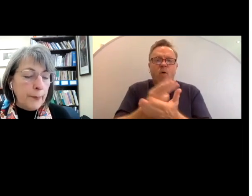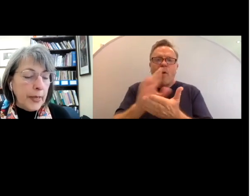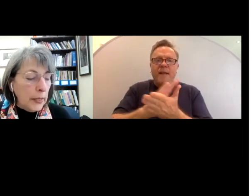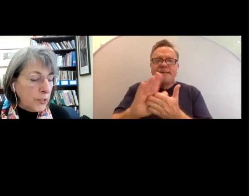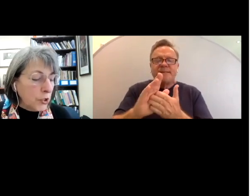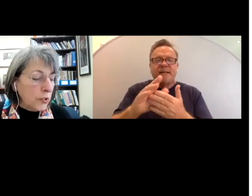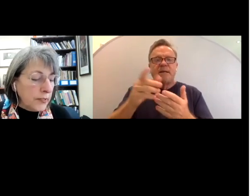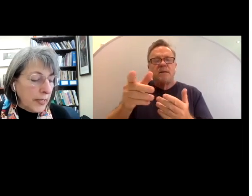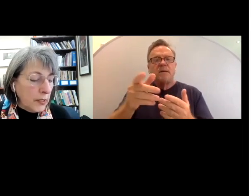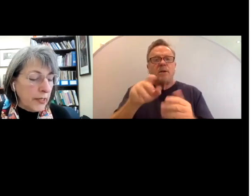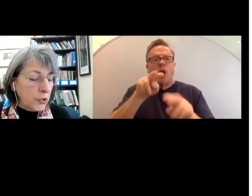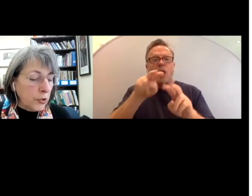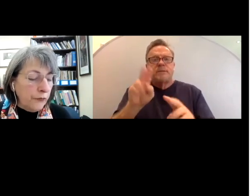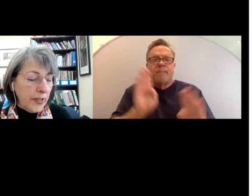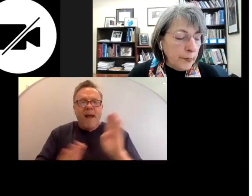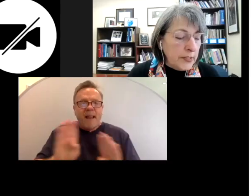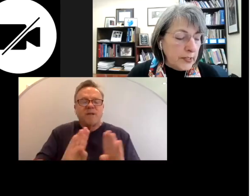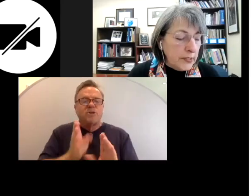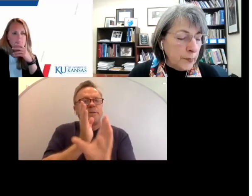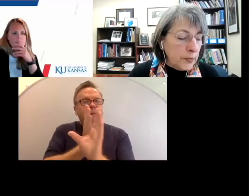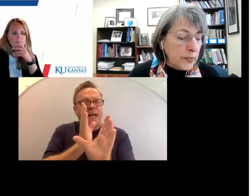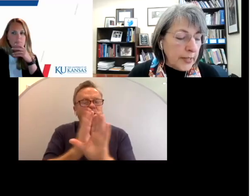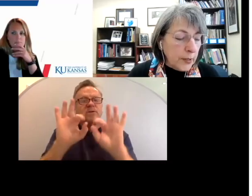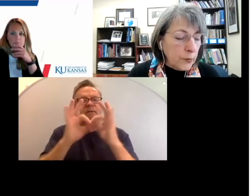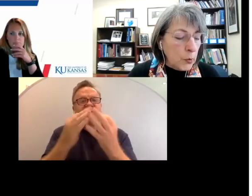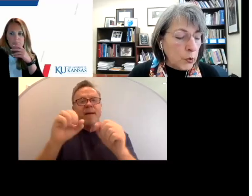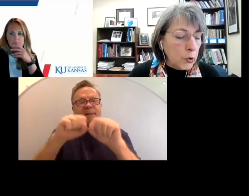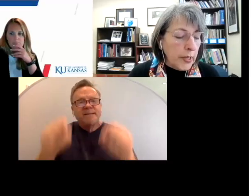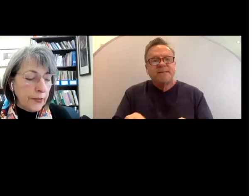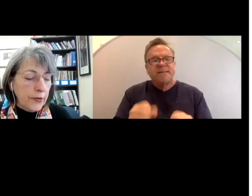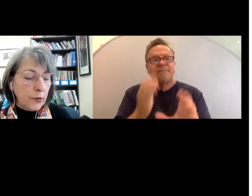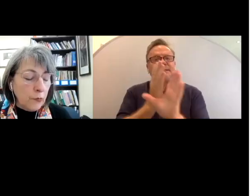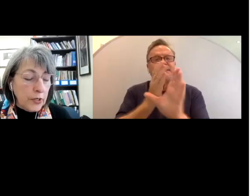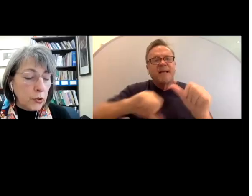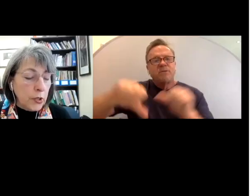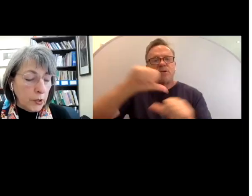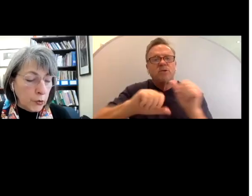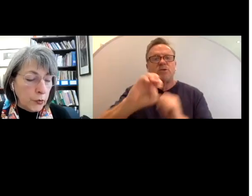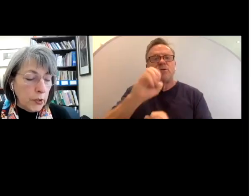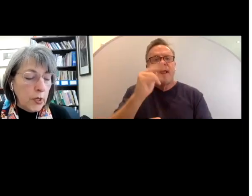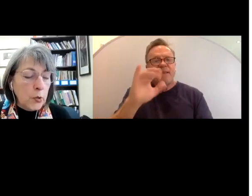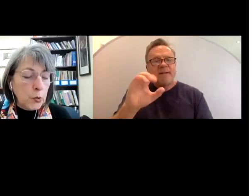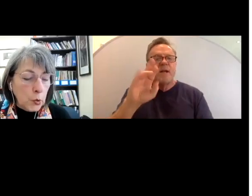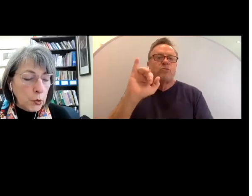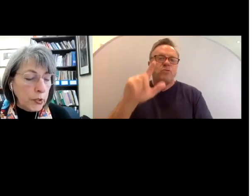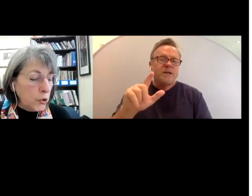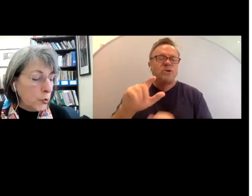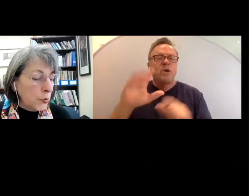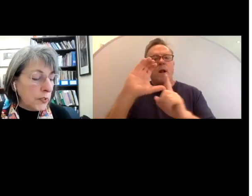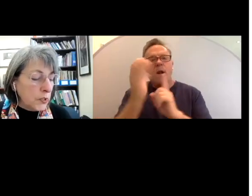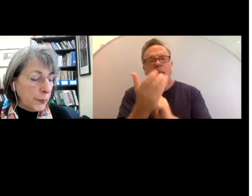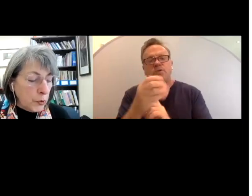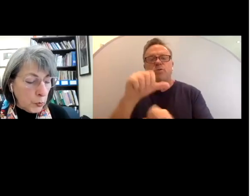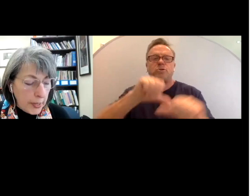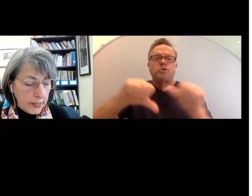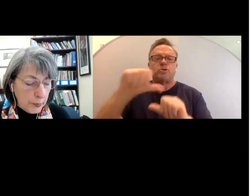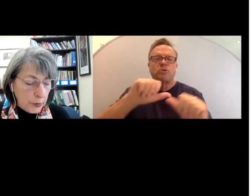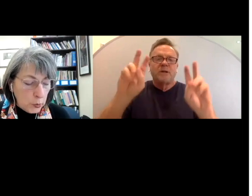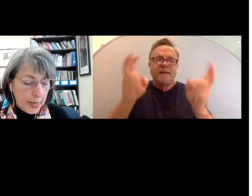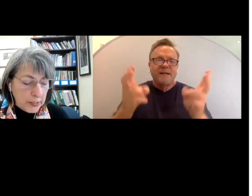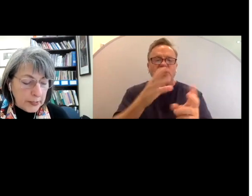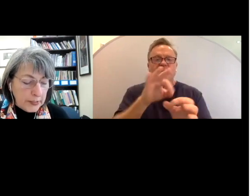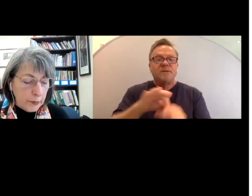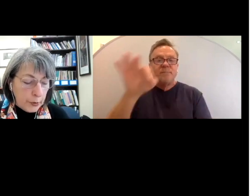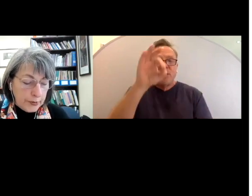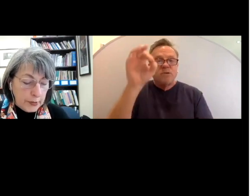look at biological, psychological, family systems, psychosocial, ethnic, racial, cultural, social issues, spiritual, and